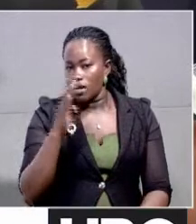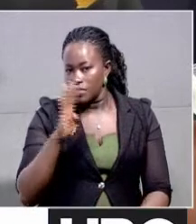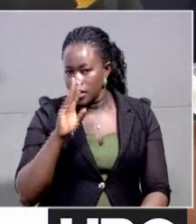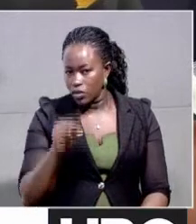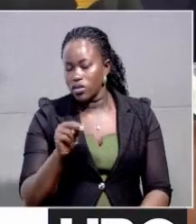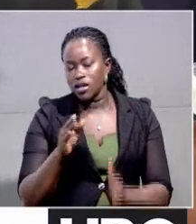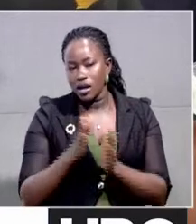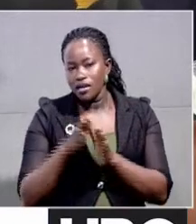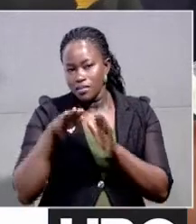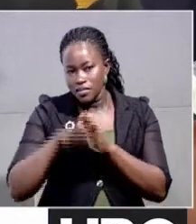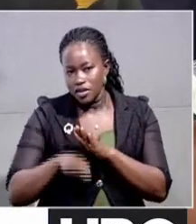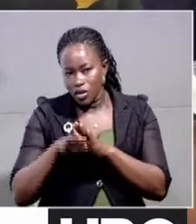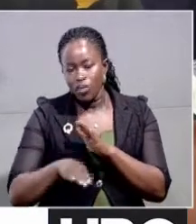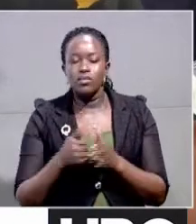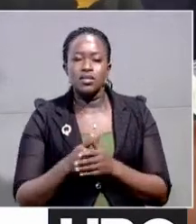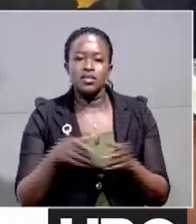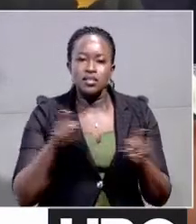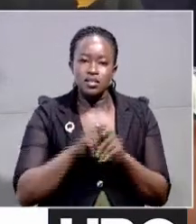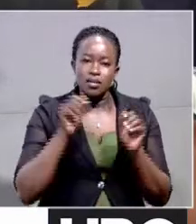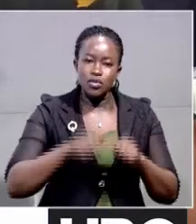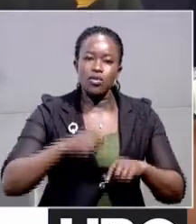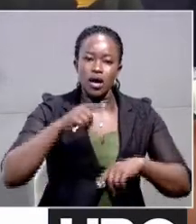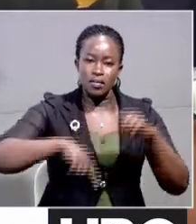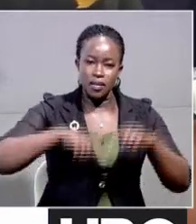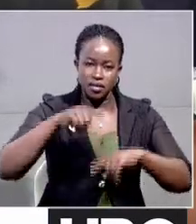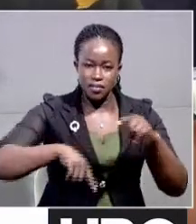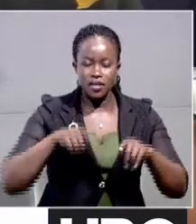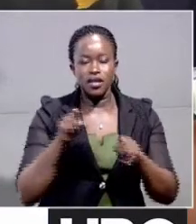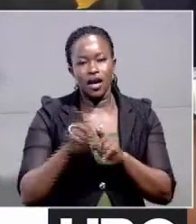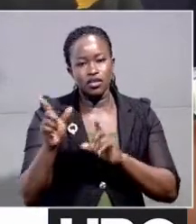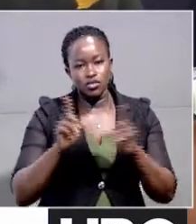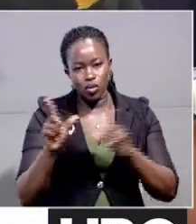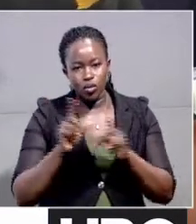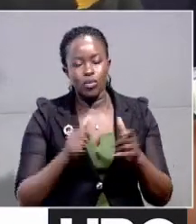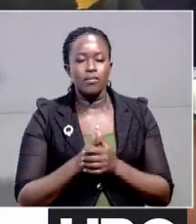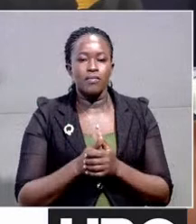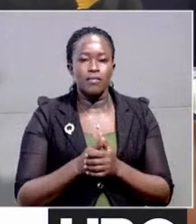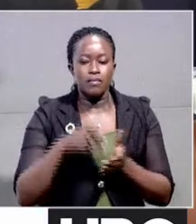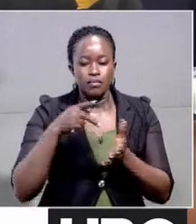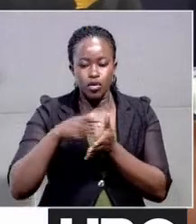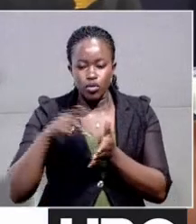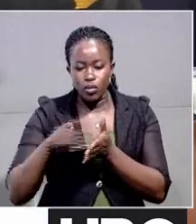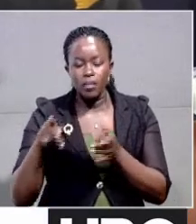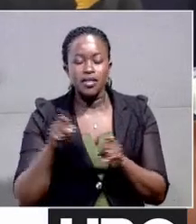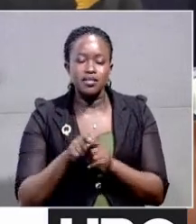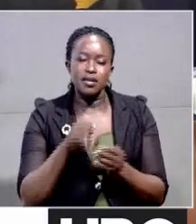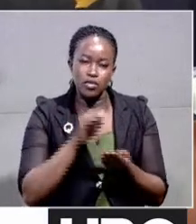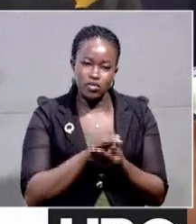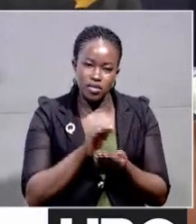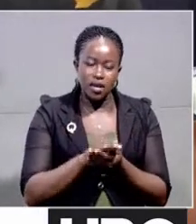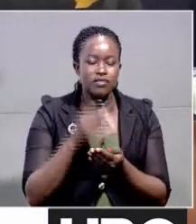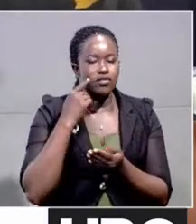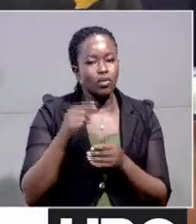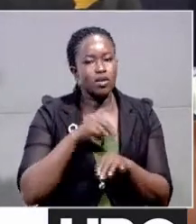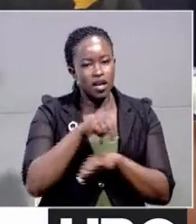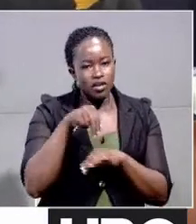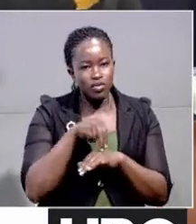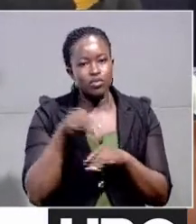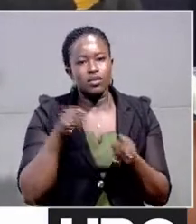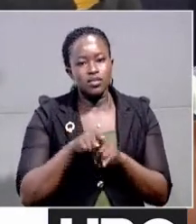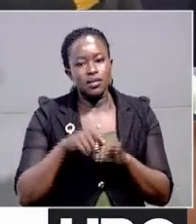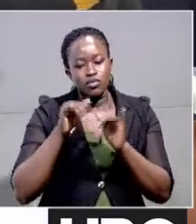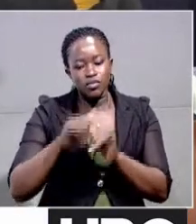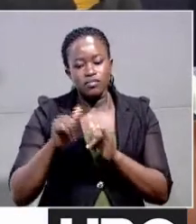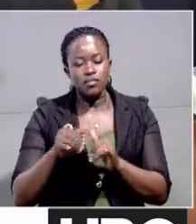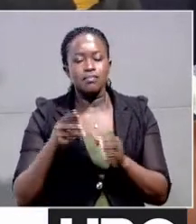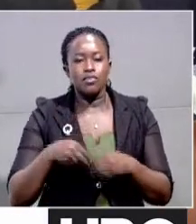below. There you can participate as locals. The procurements are reserved for both national and resident